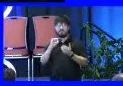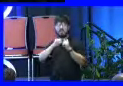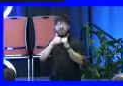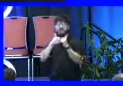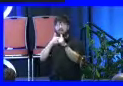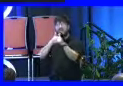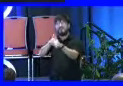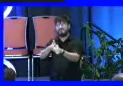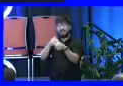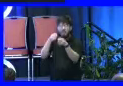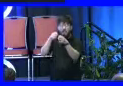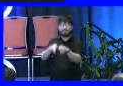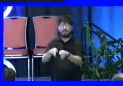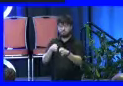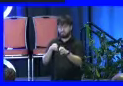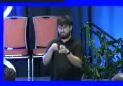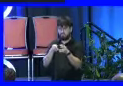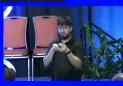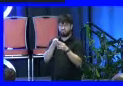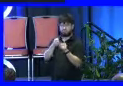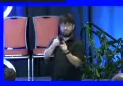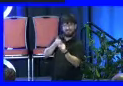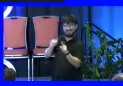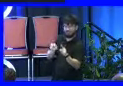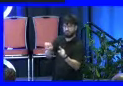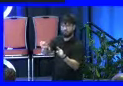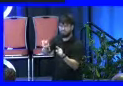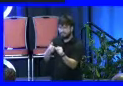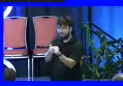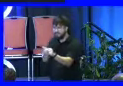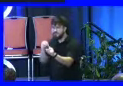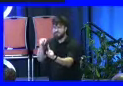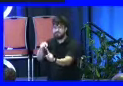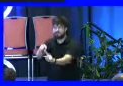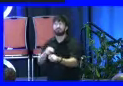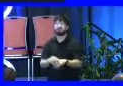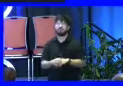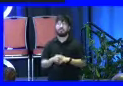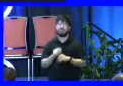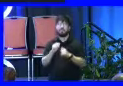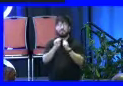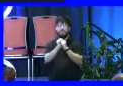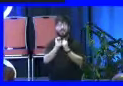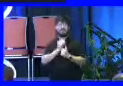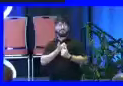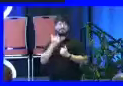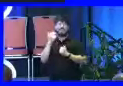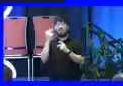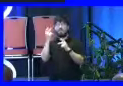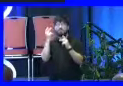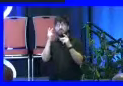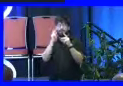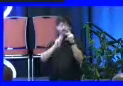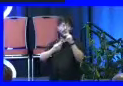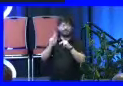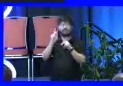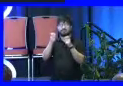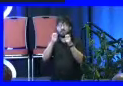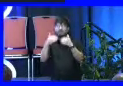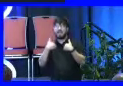member through their whole journey, right? So, with our population health management, we do have a framework. So it